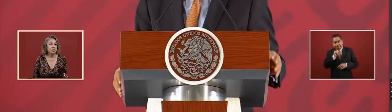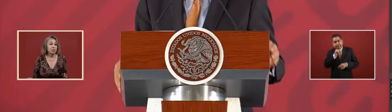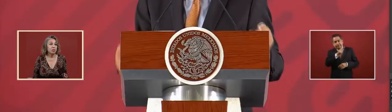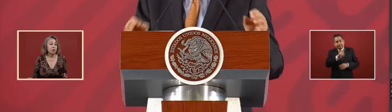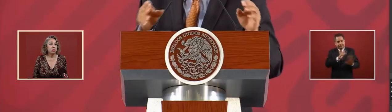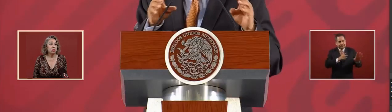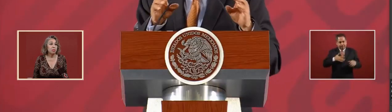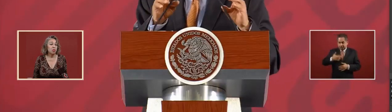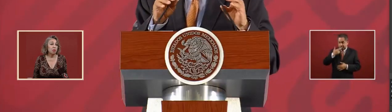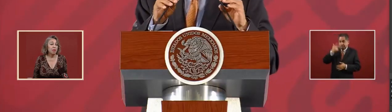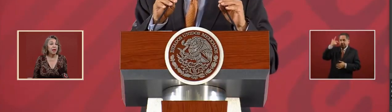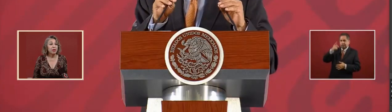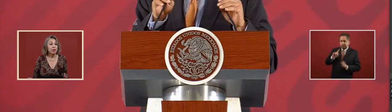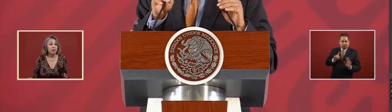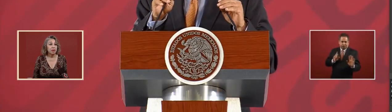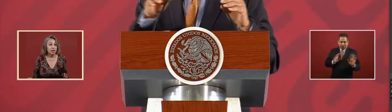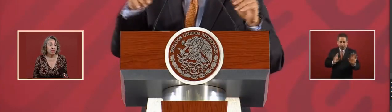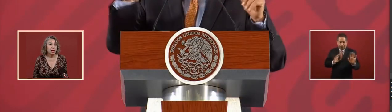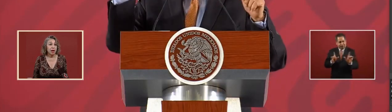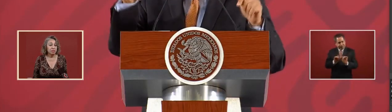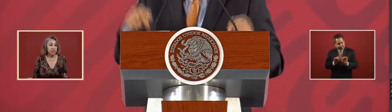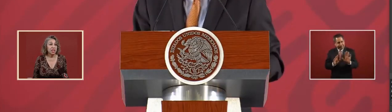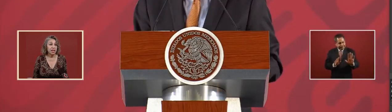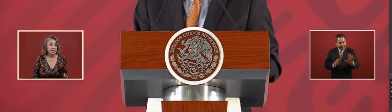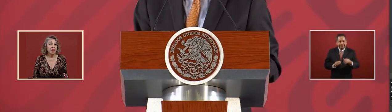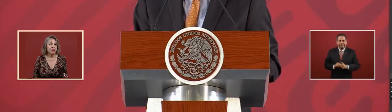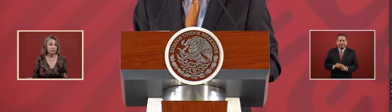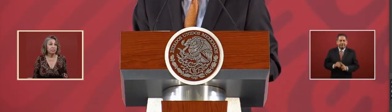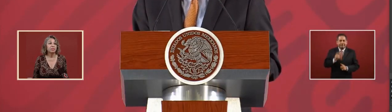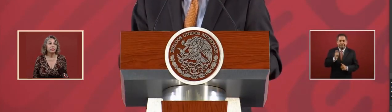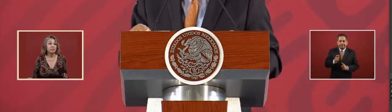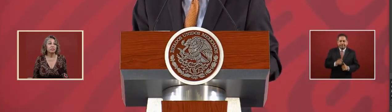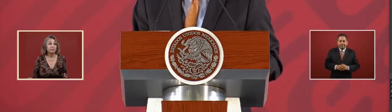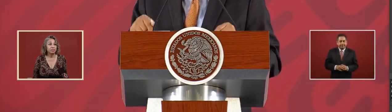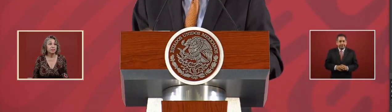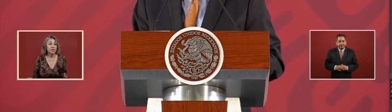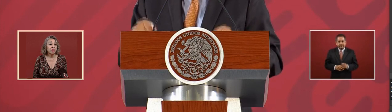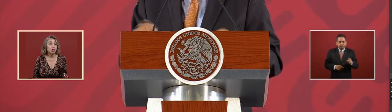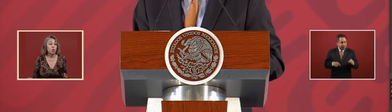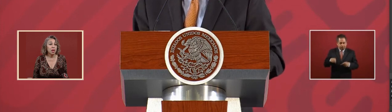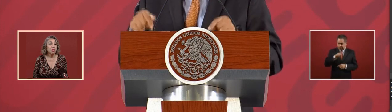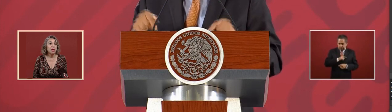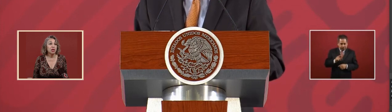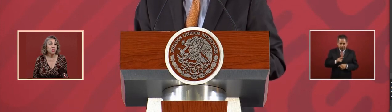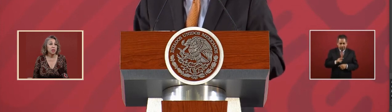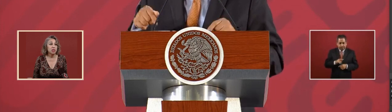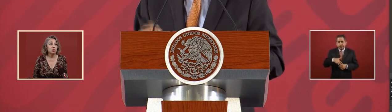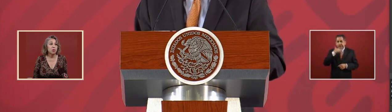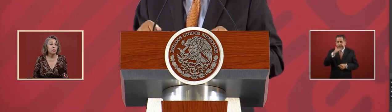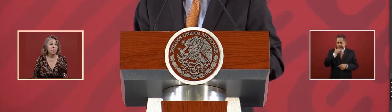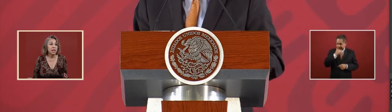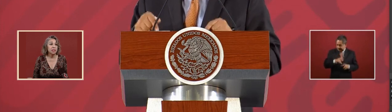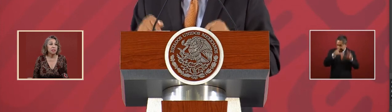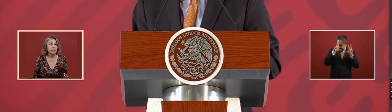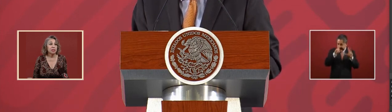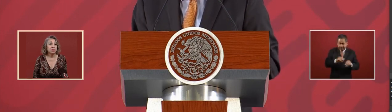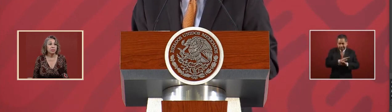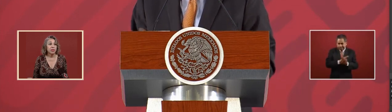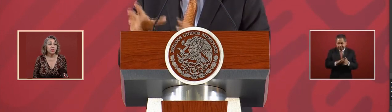que somos we're better. Es que I'm just saying that no vamos a we are not going to no,